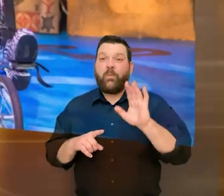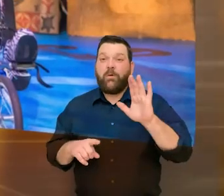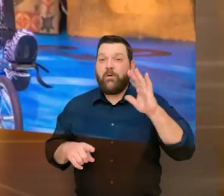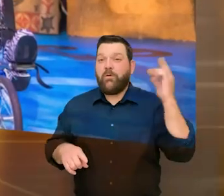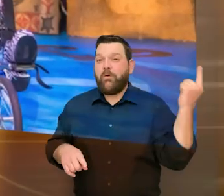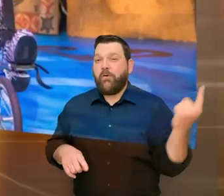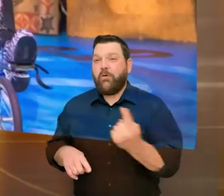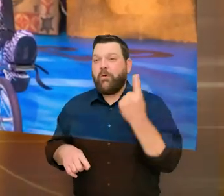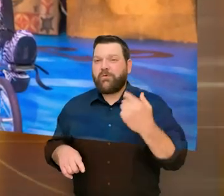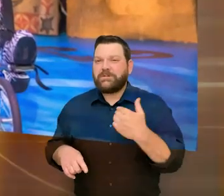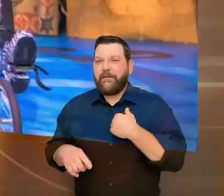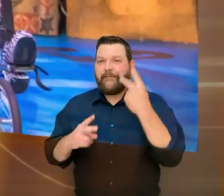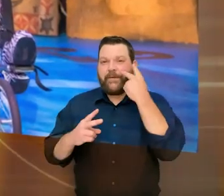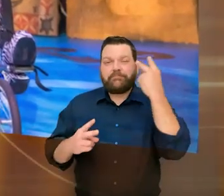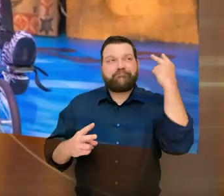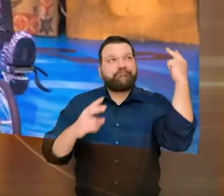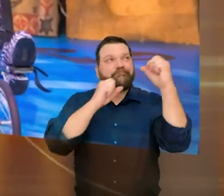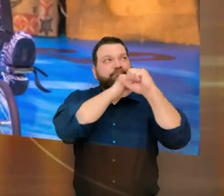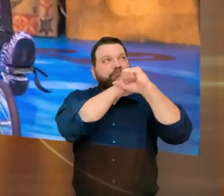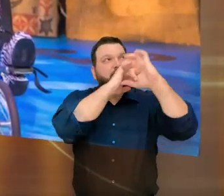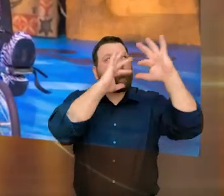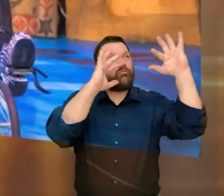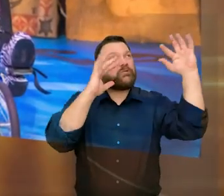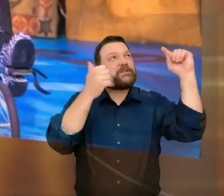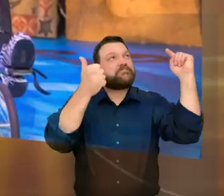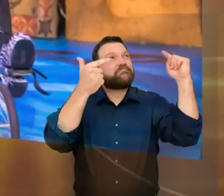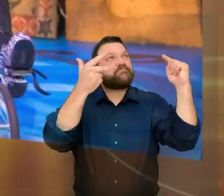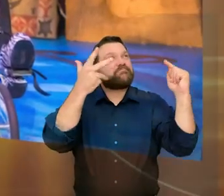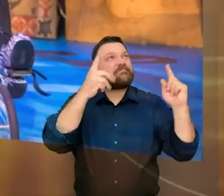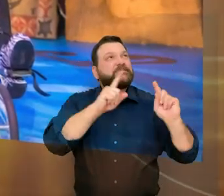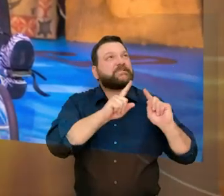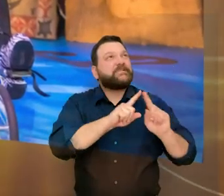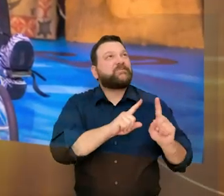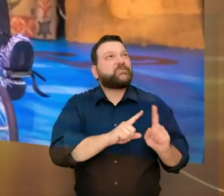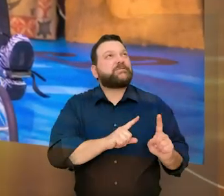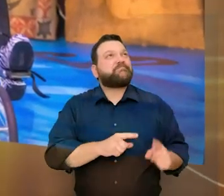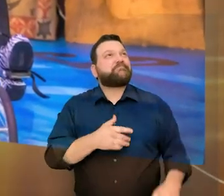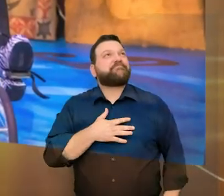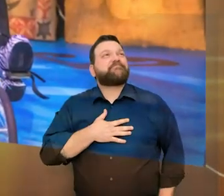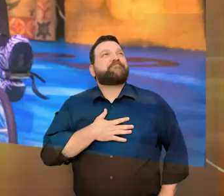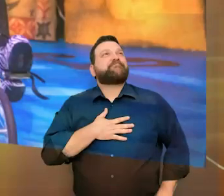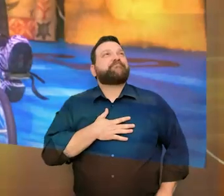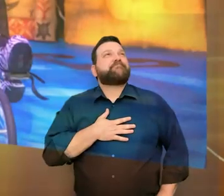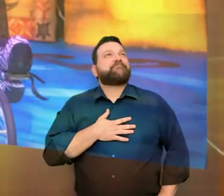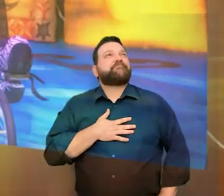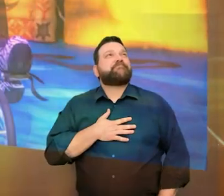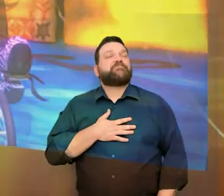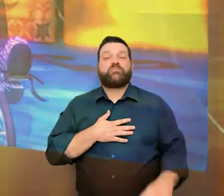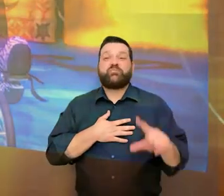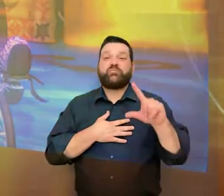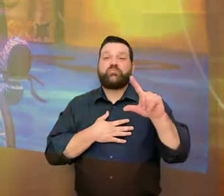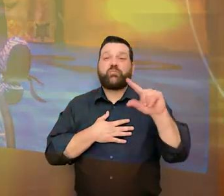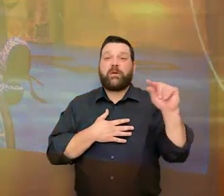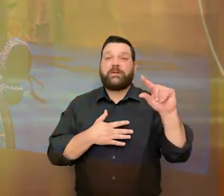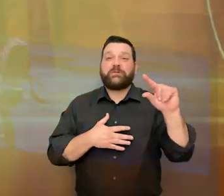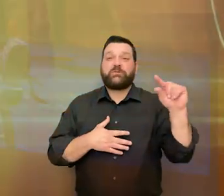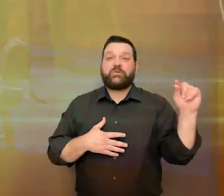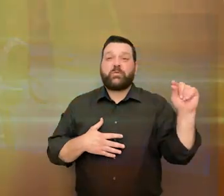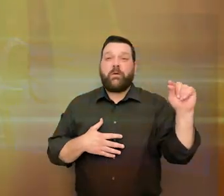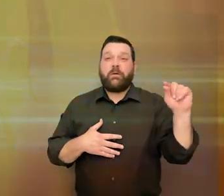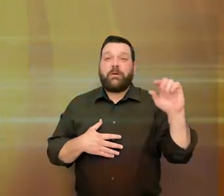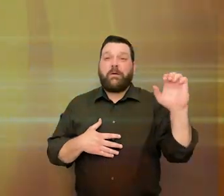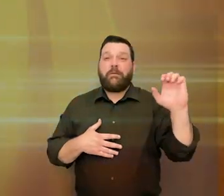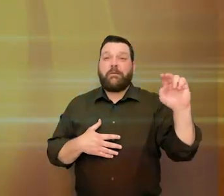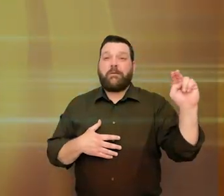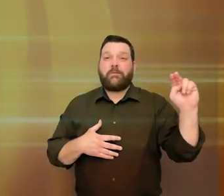Tiresias. There won't be any more such performances. Johnny Lee Davenport died in February. But